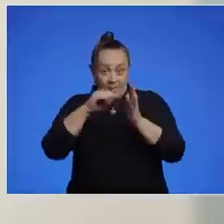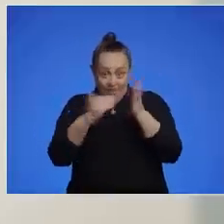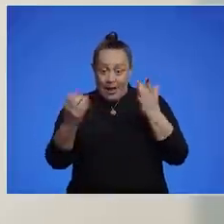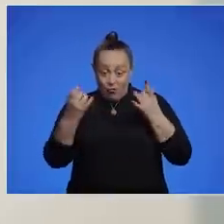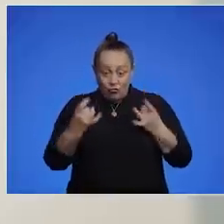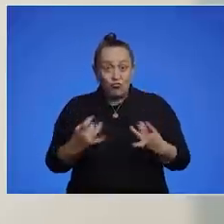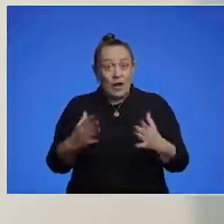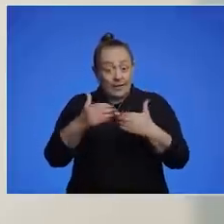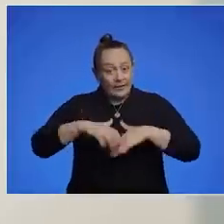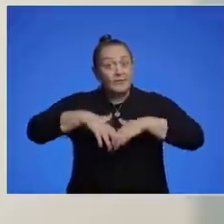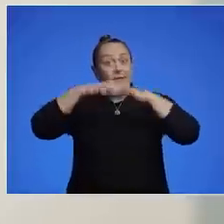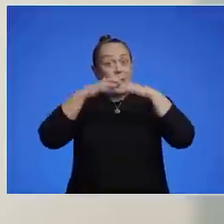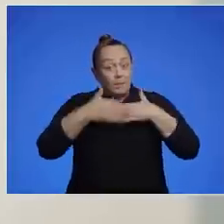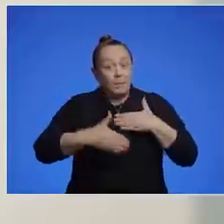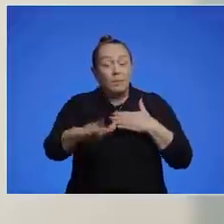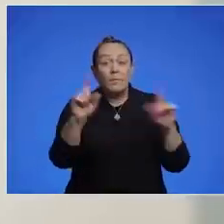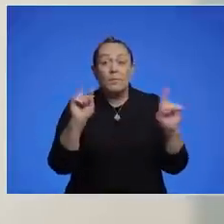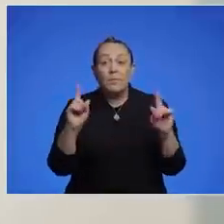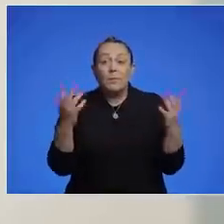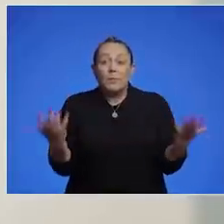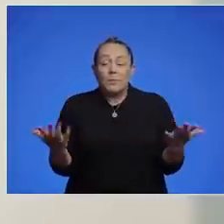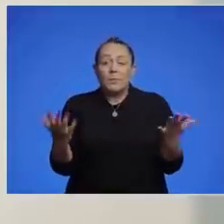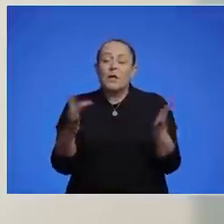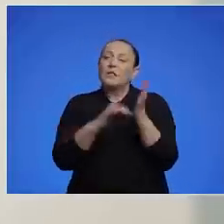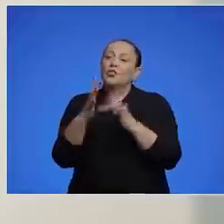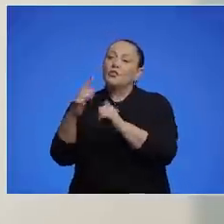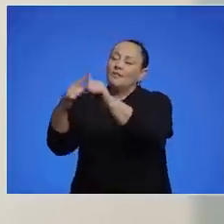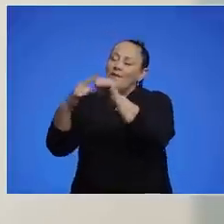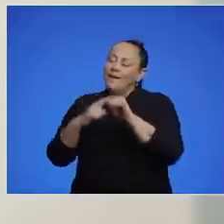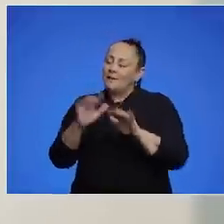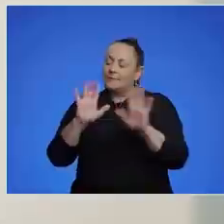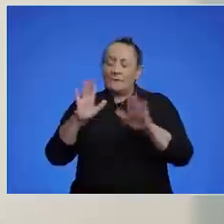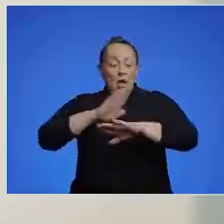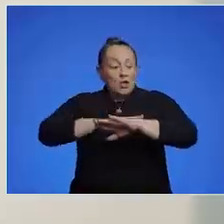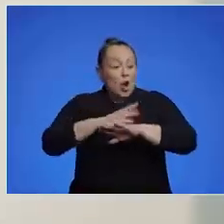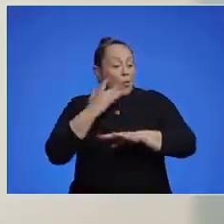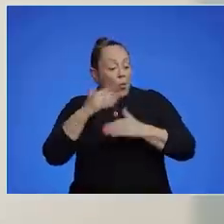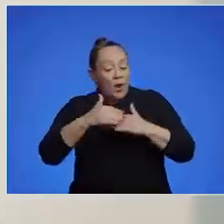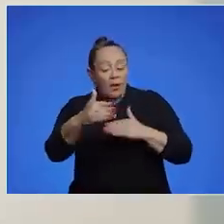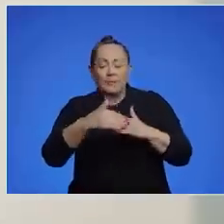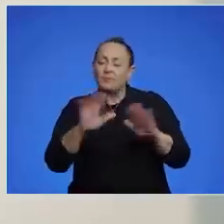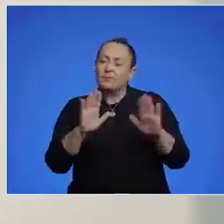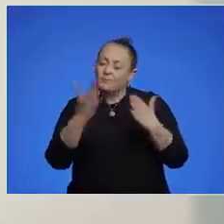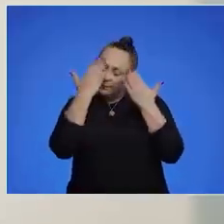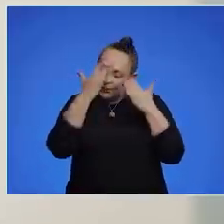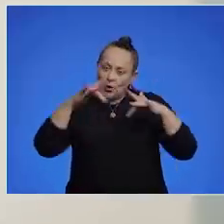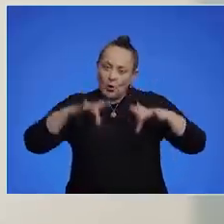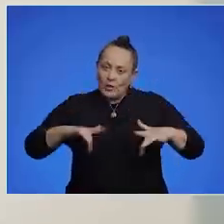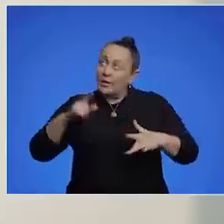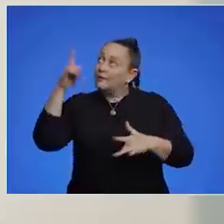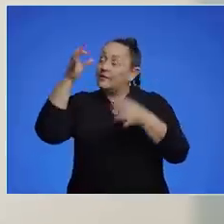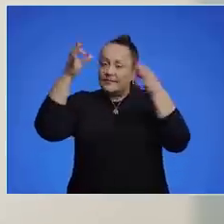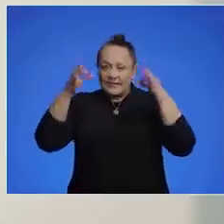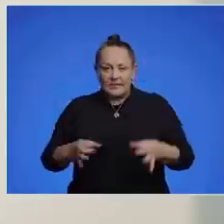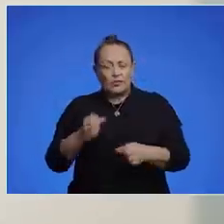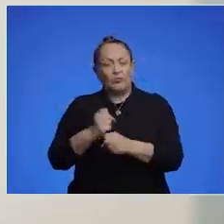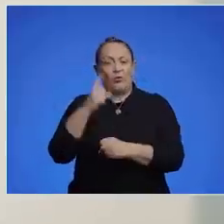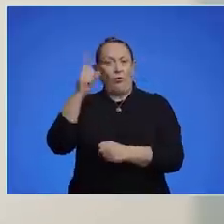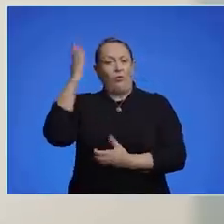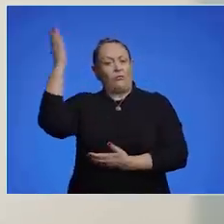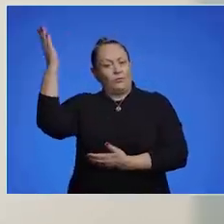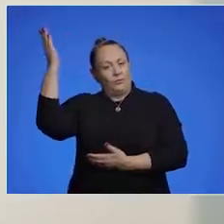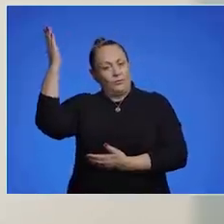the kingdom of Israel?" He replied, "It is not for you to know times or dates that the Father has decided by his own